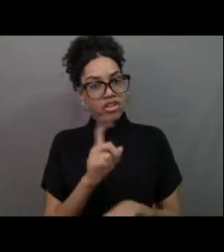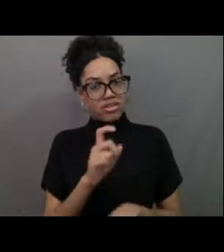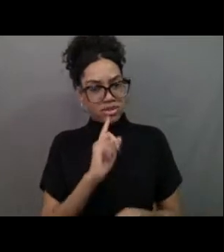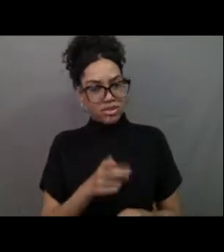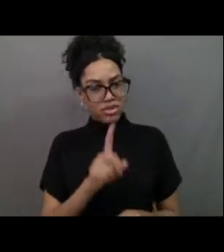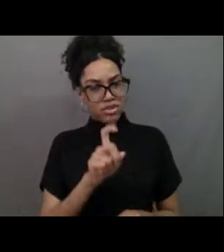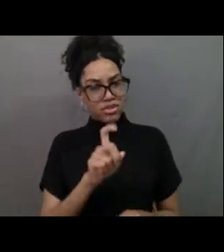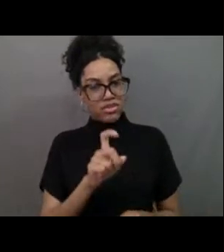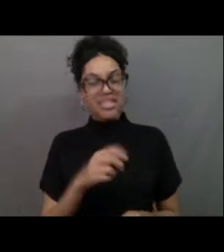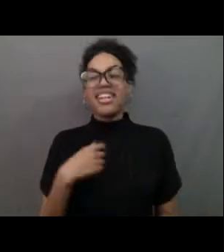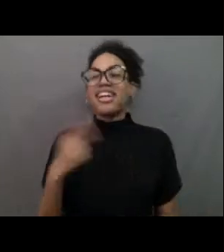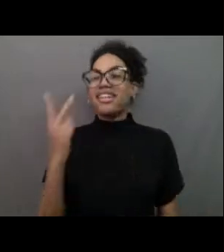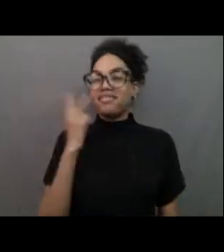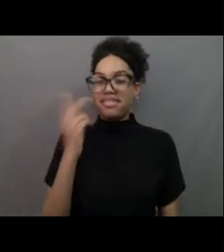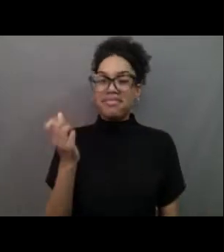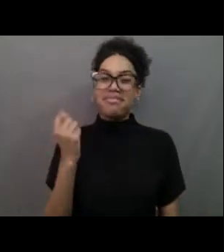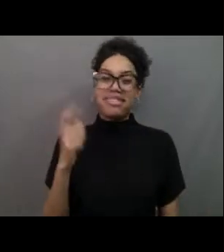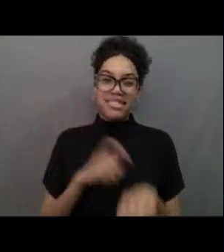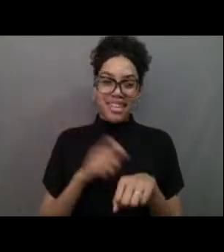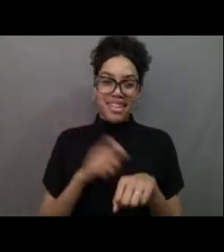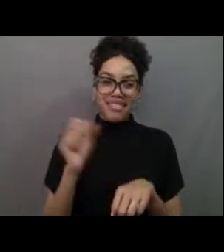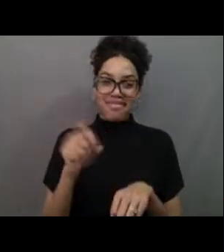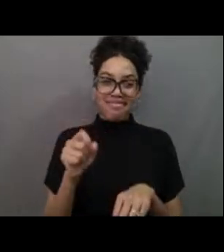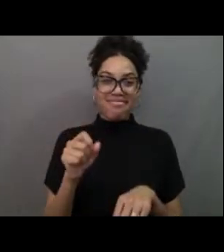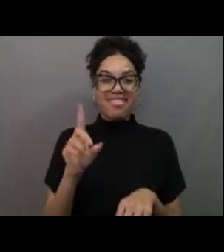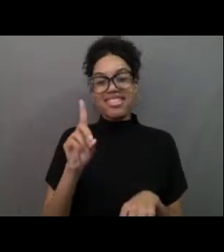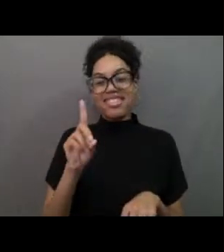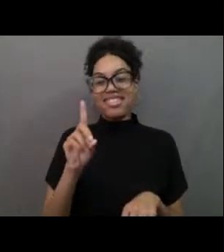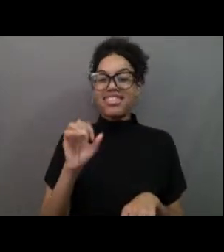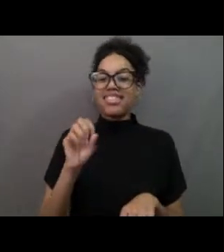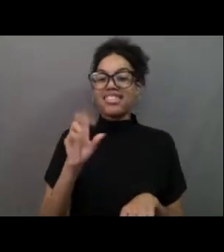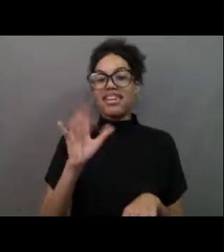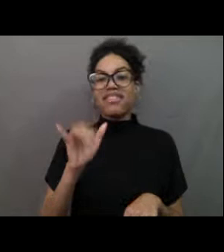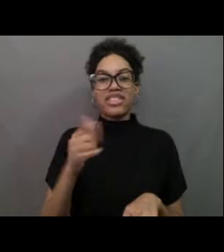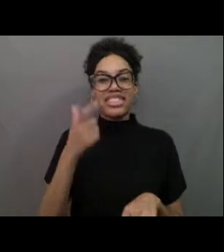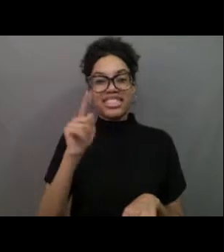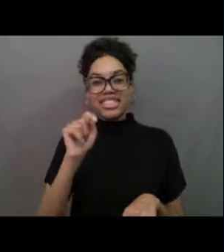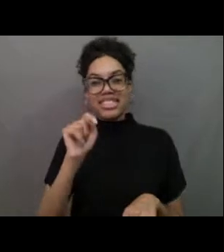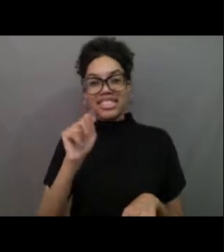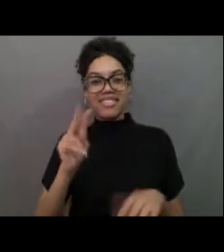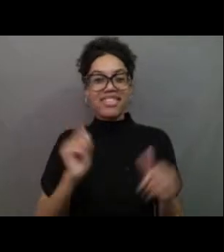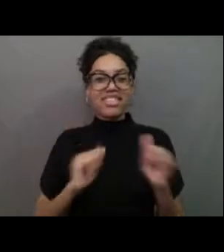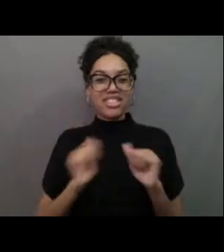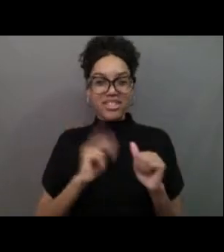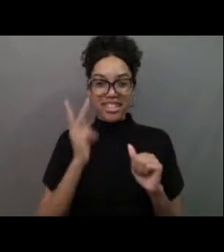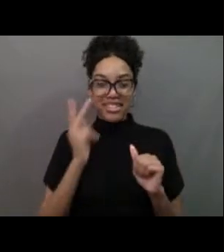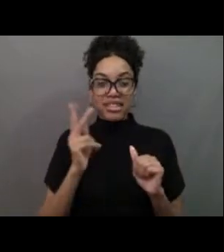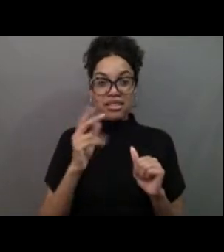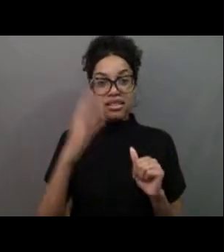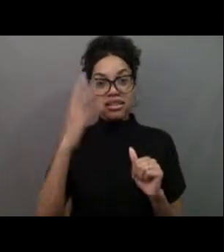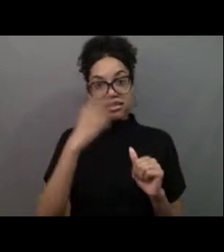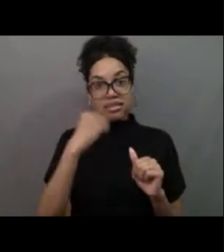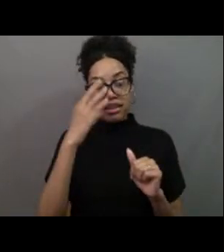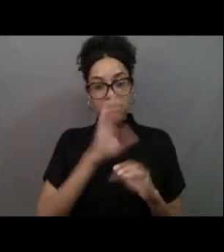I have seen that many times in Discovery Channel programs too. It is true that it happens, but I honestly don't know